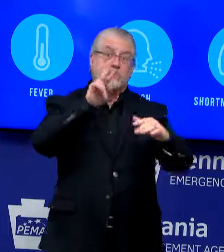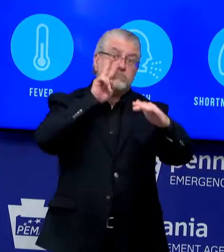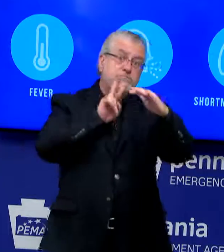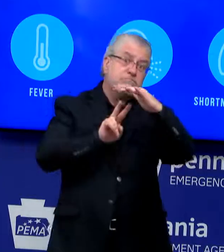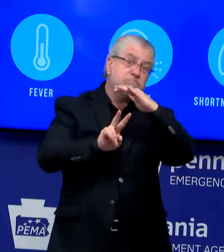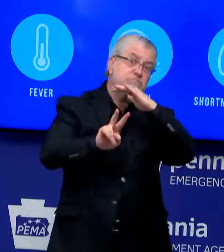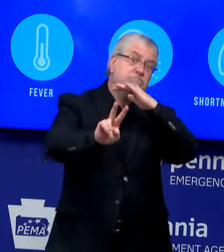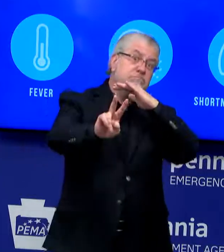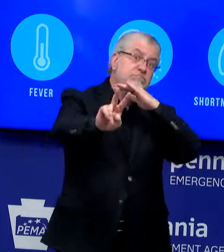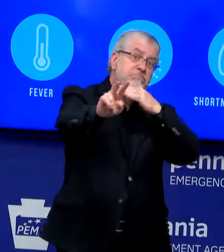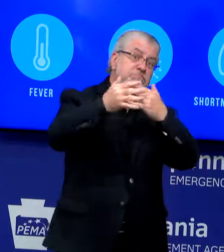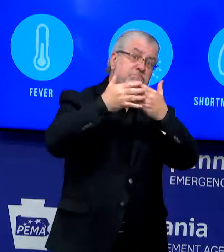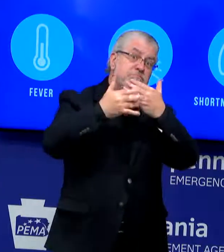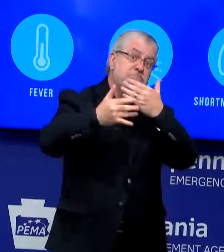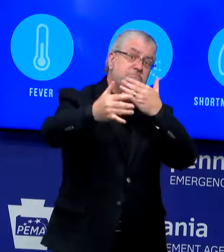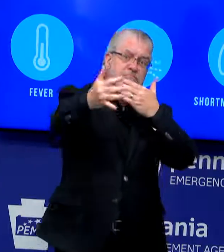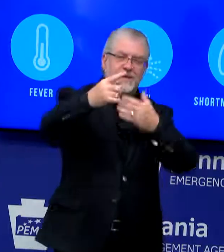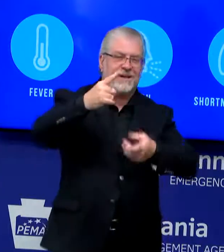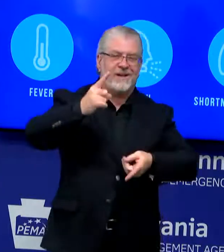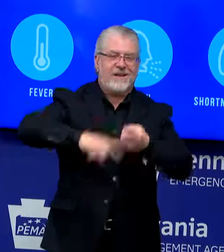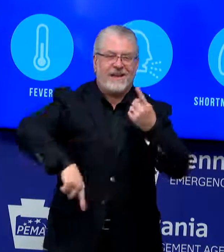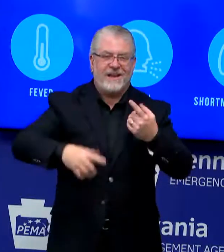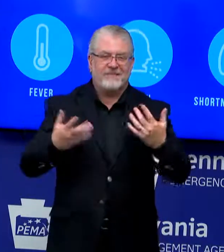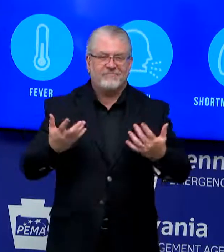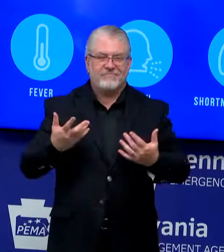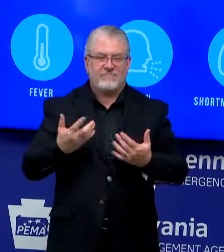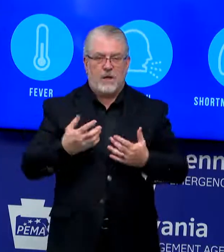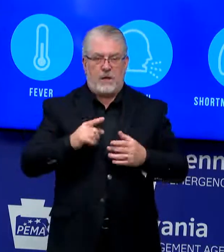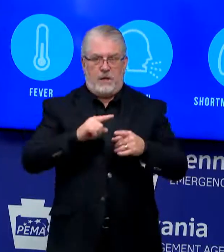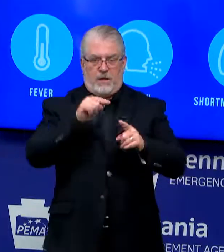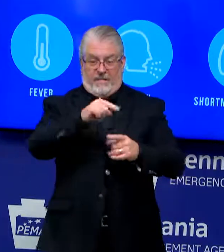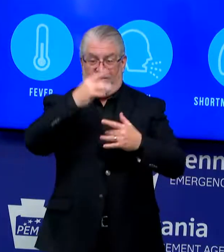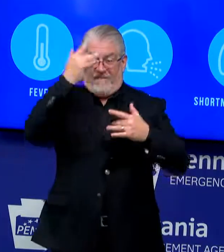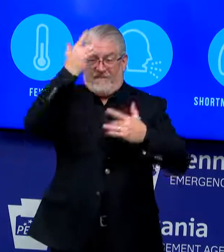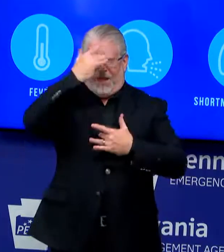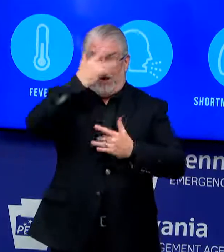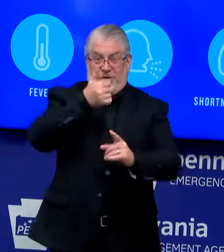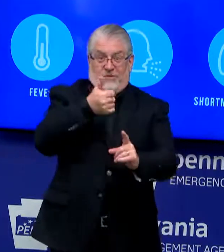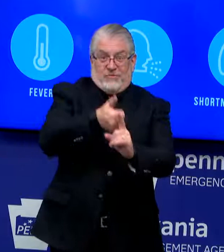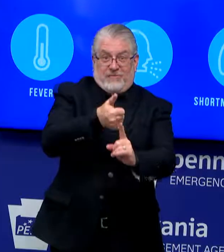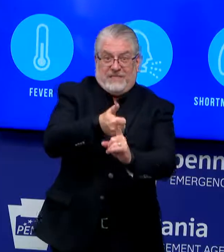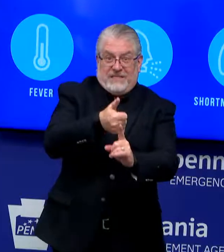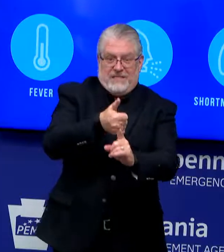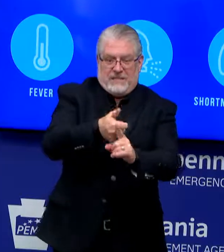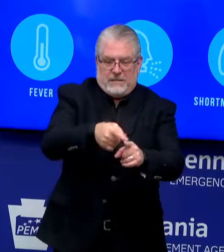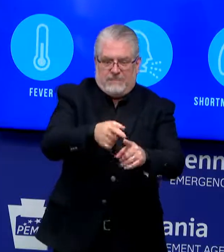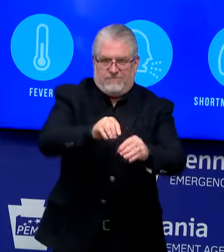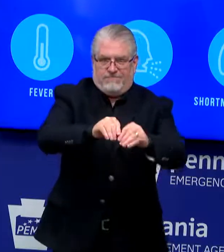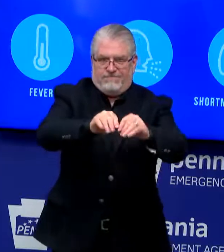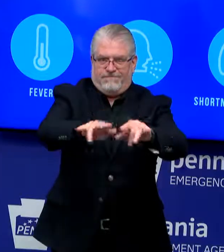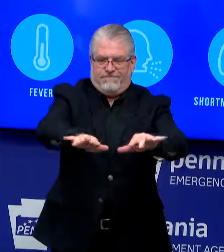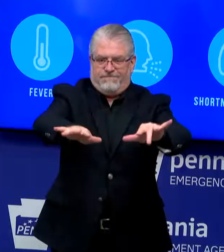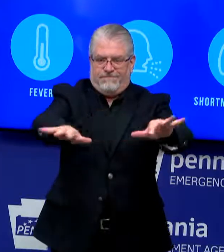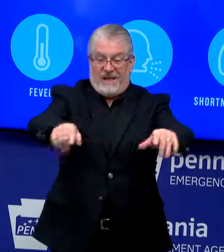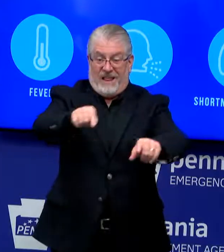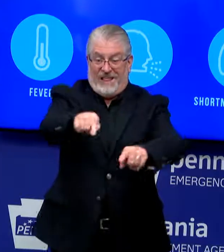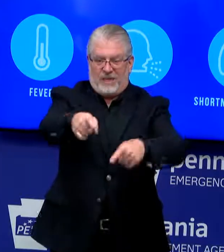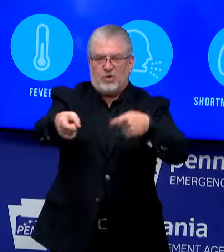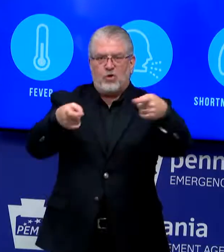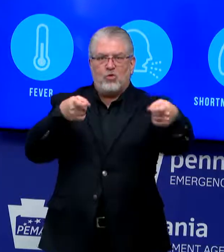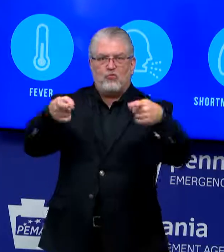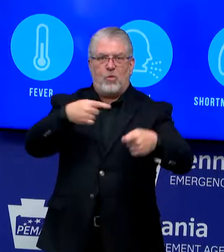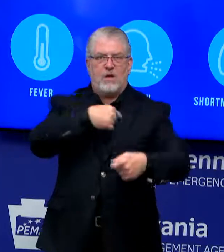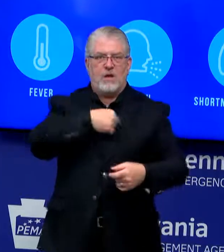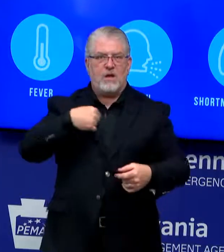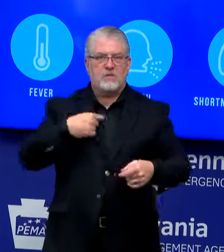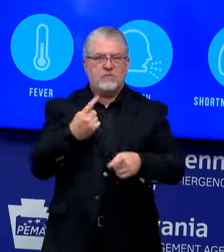of models. It gets very complicated. And also they're very dependent upon many of the variables and assumptions that you put into the model. So we